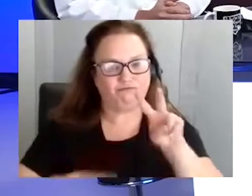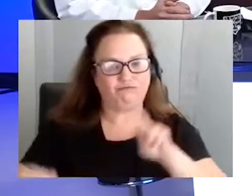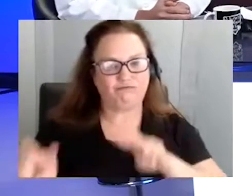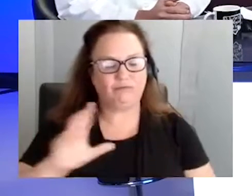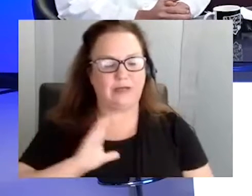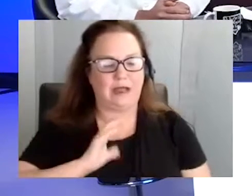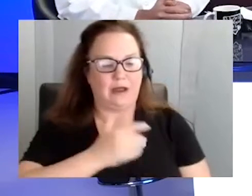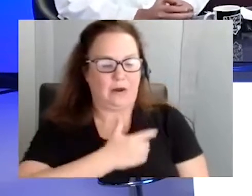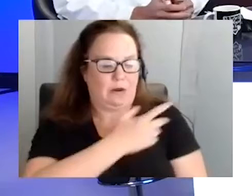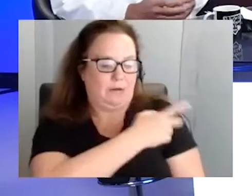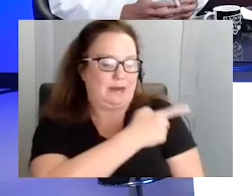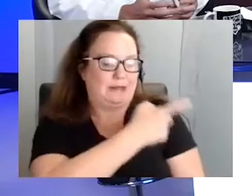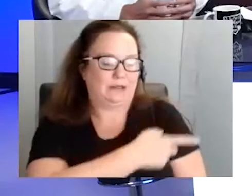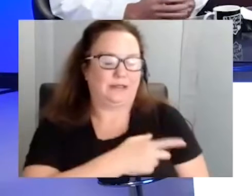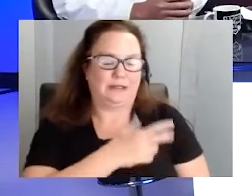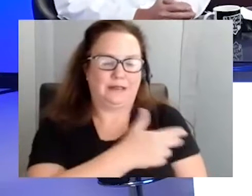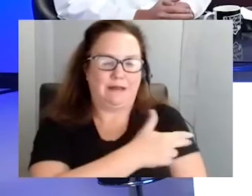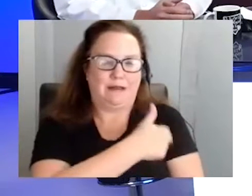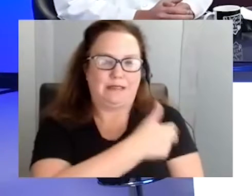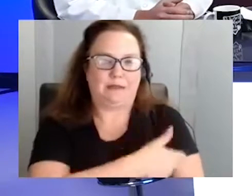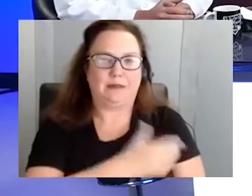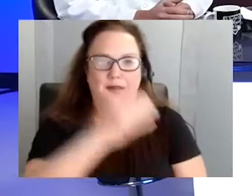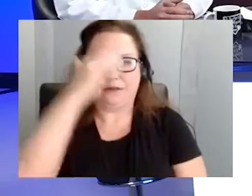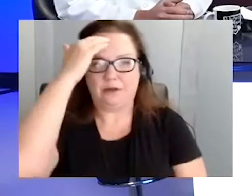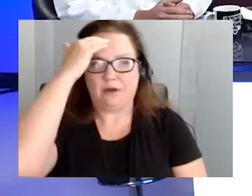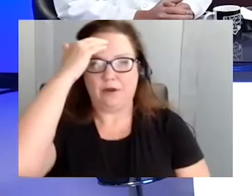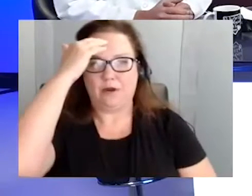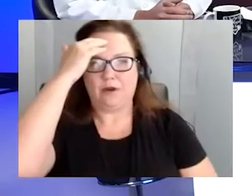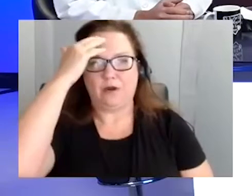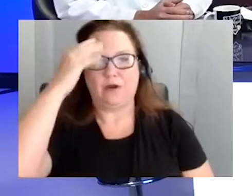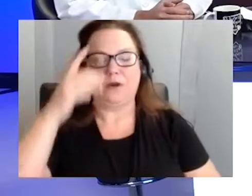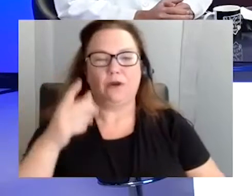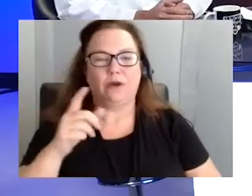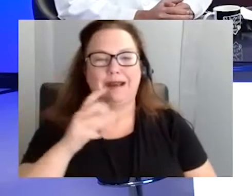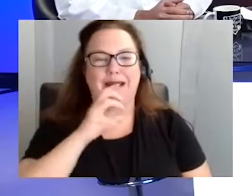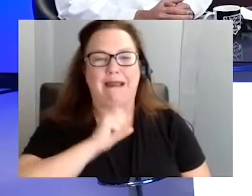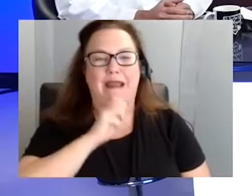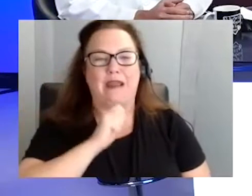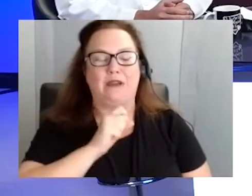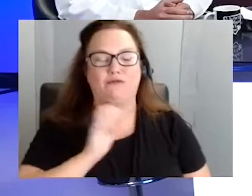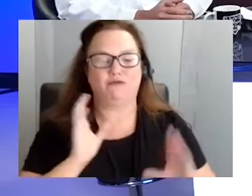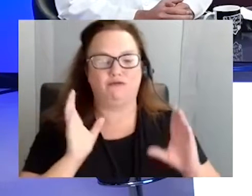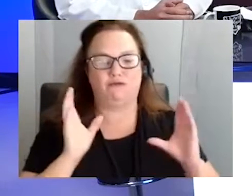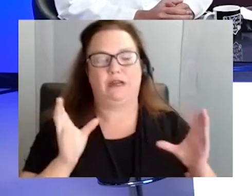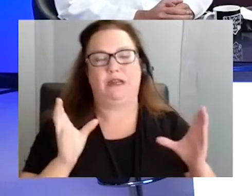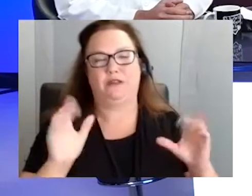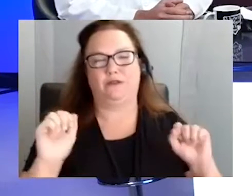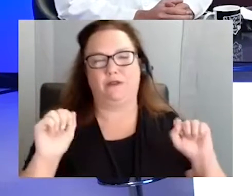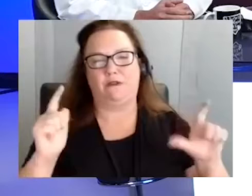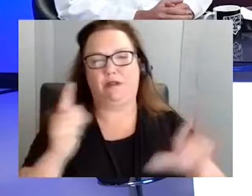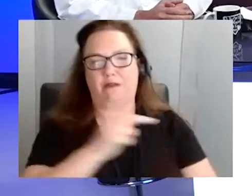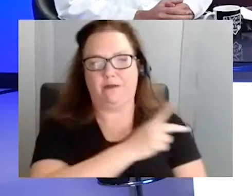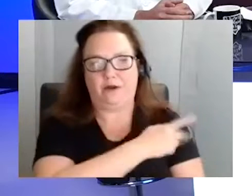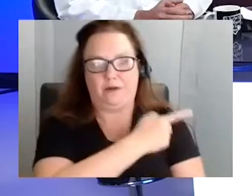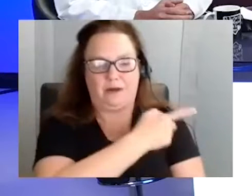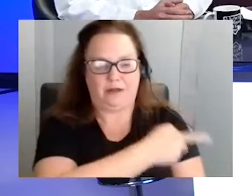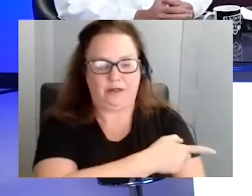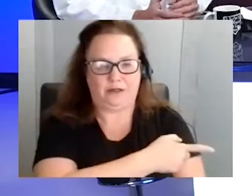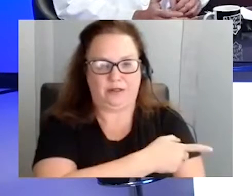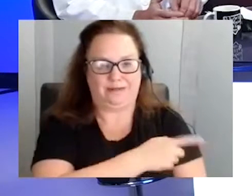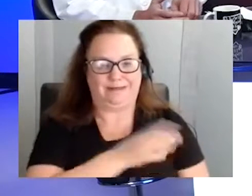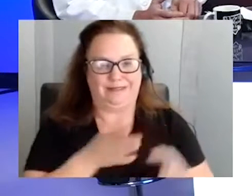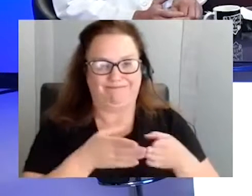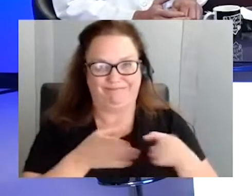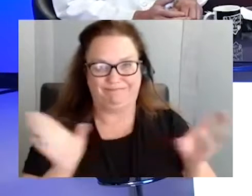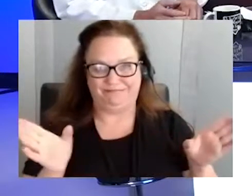are in the hospital. We should note that the age range for all of our patients is quite broad.